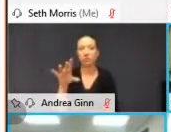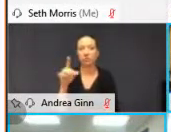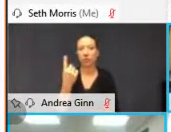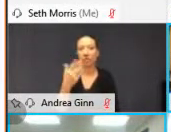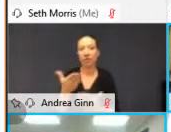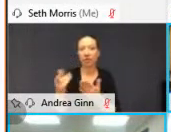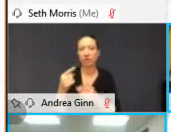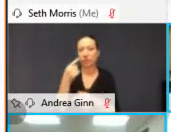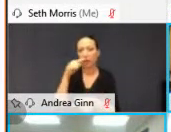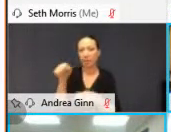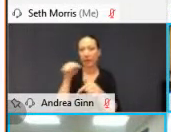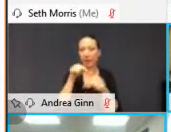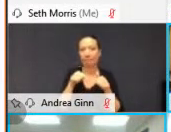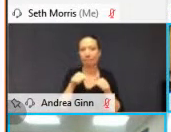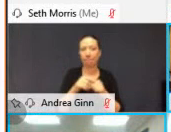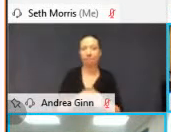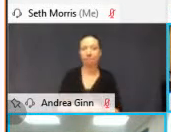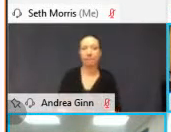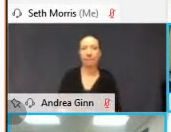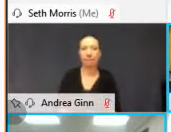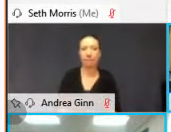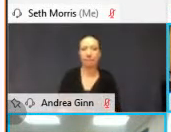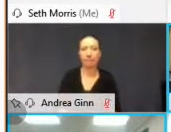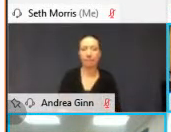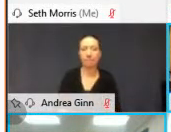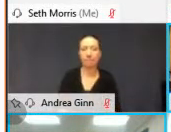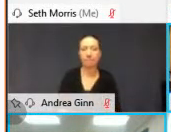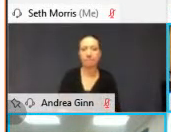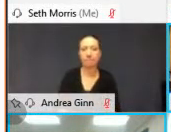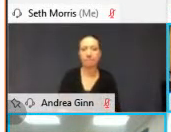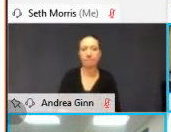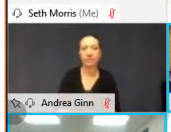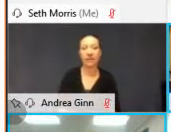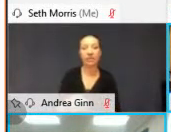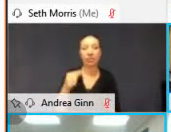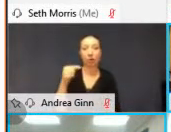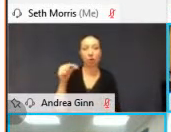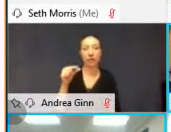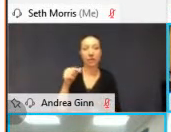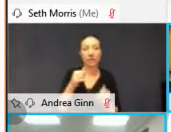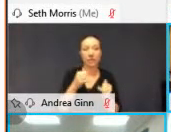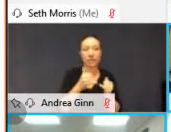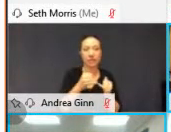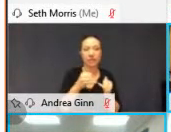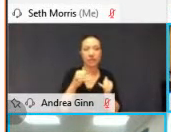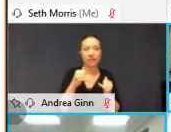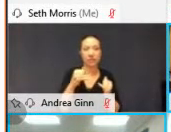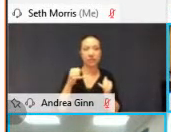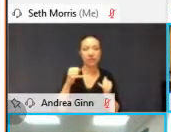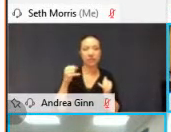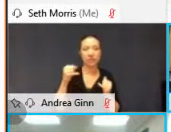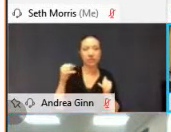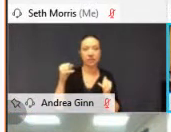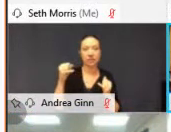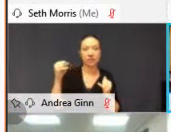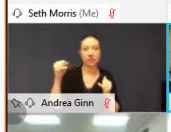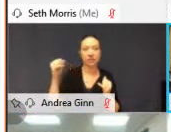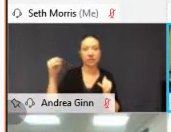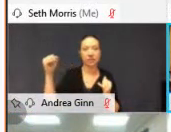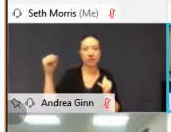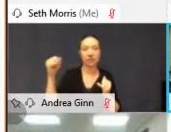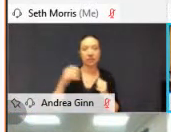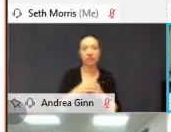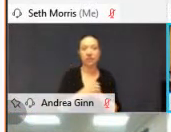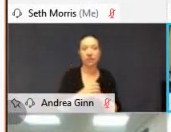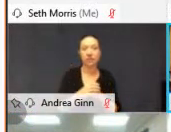back. Another one? The green dashed line, when Nicole says it's our projection, it's